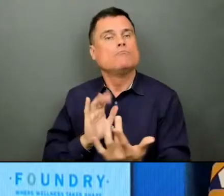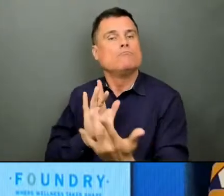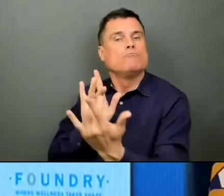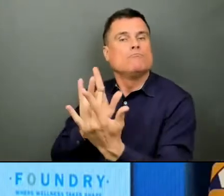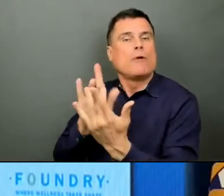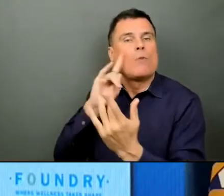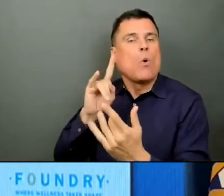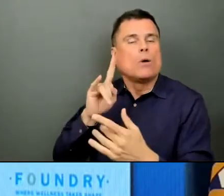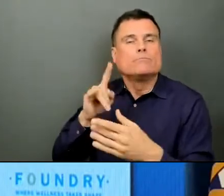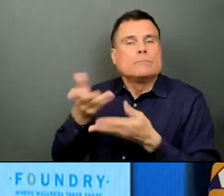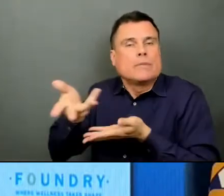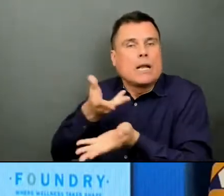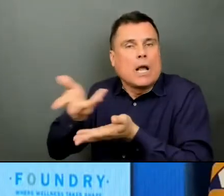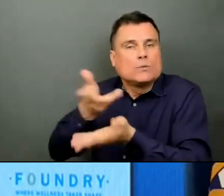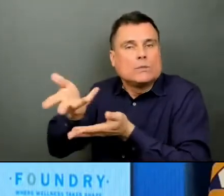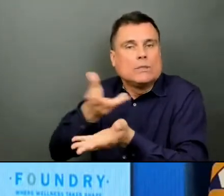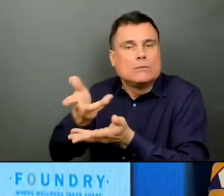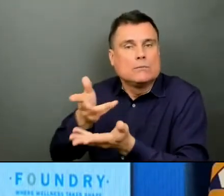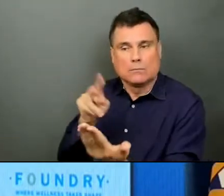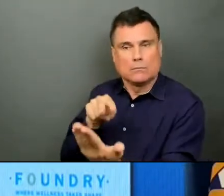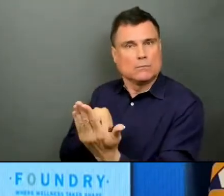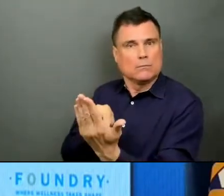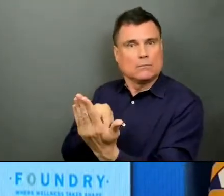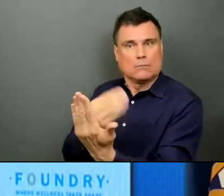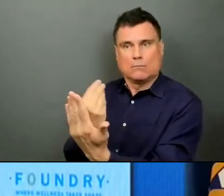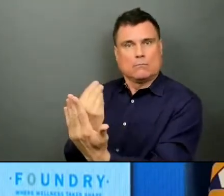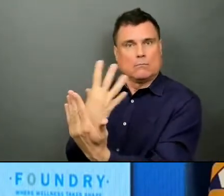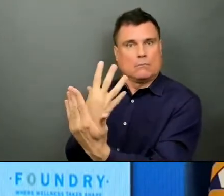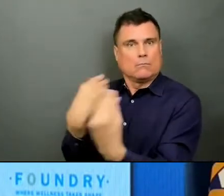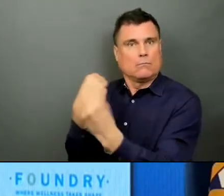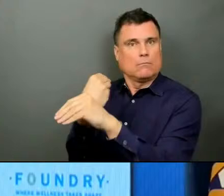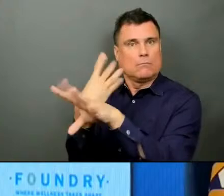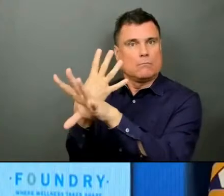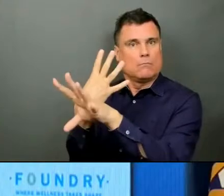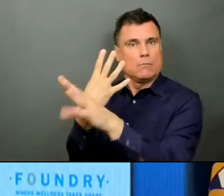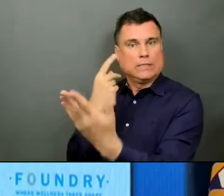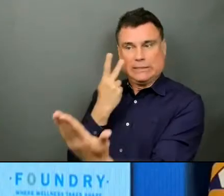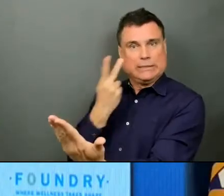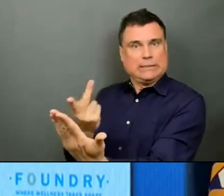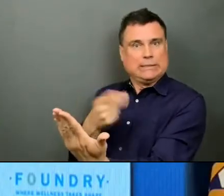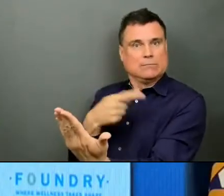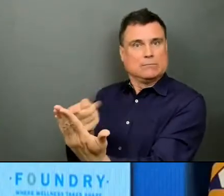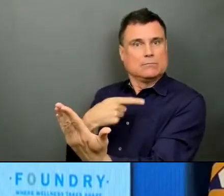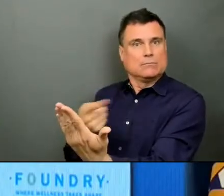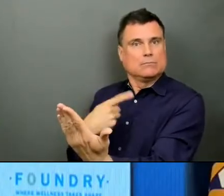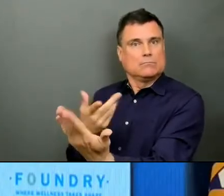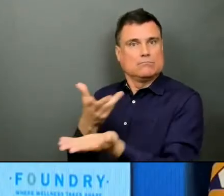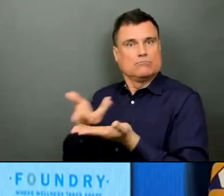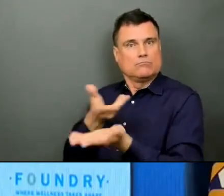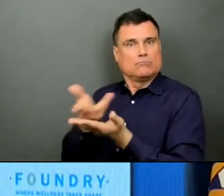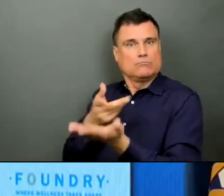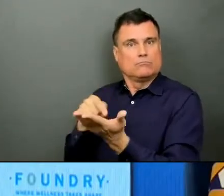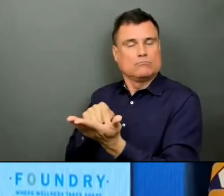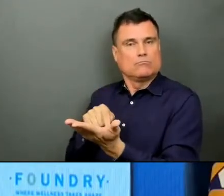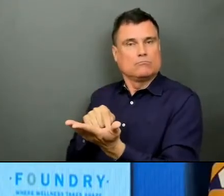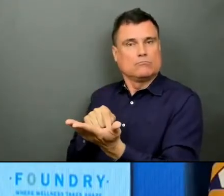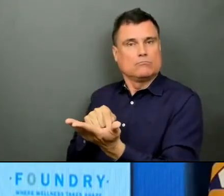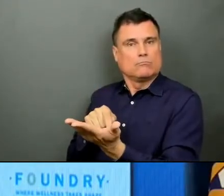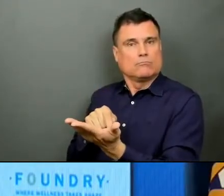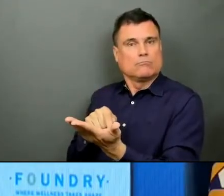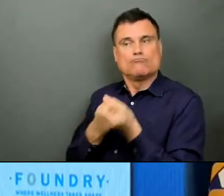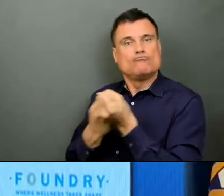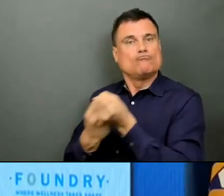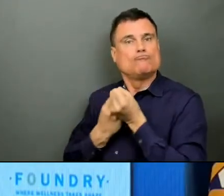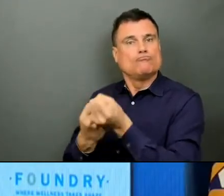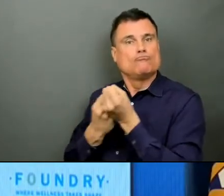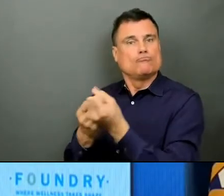layout of the Foundry app, how welcoming it was, very much like walking into a physical Foundry